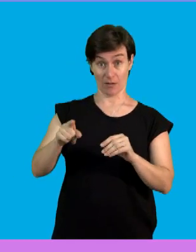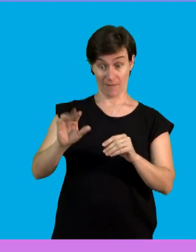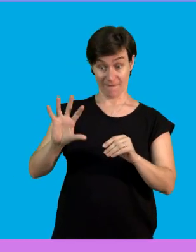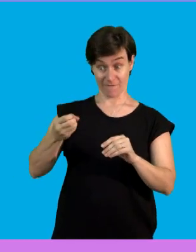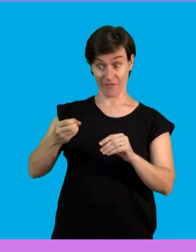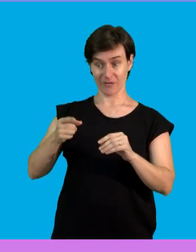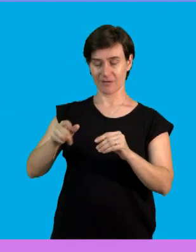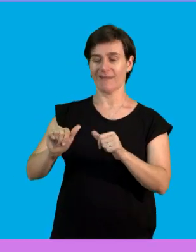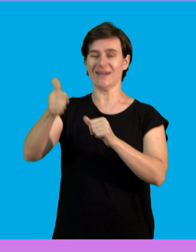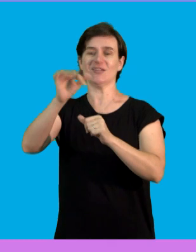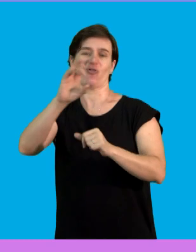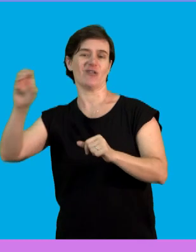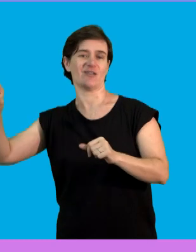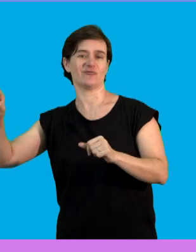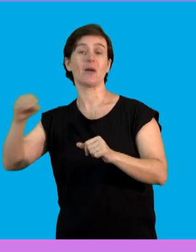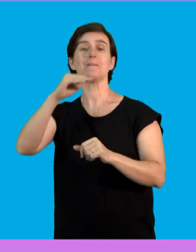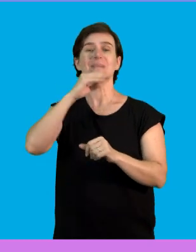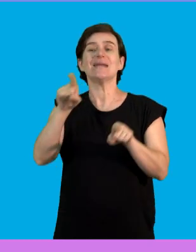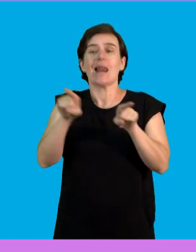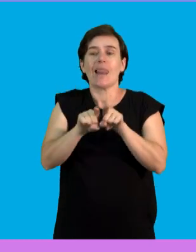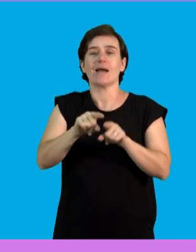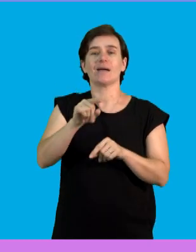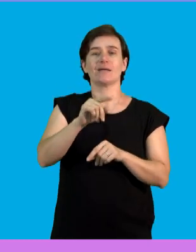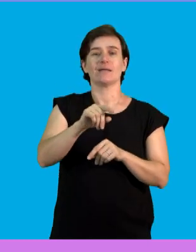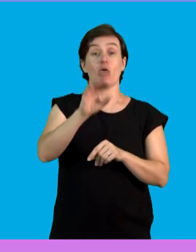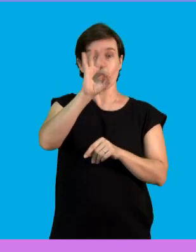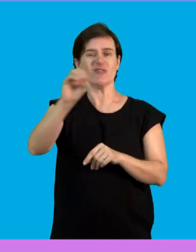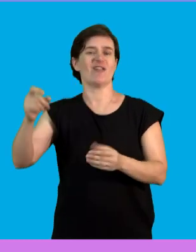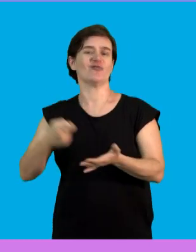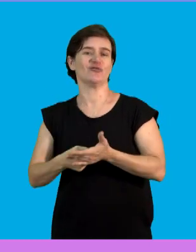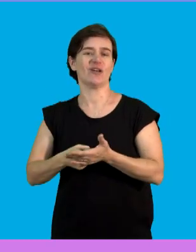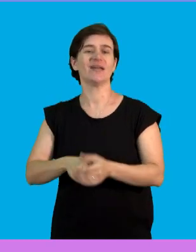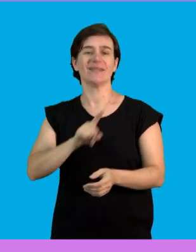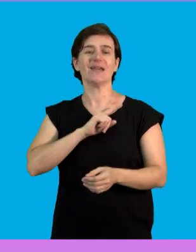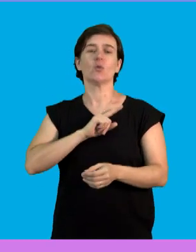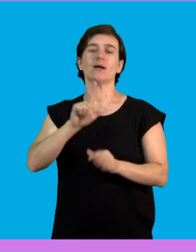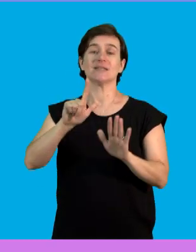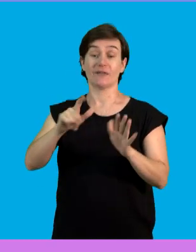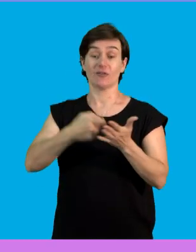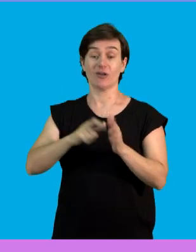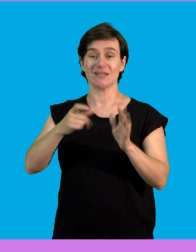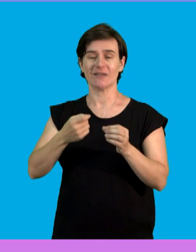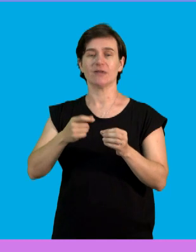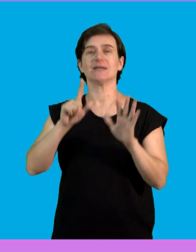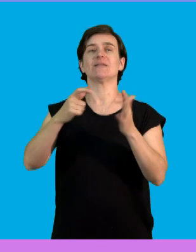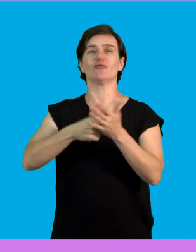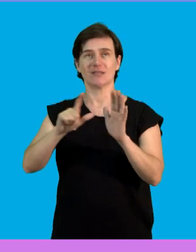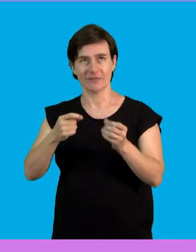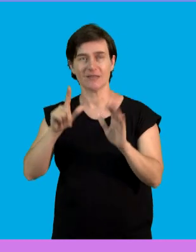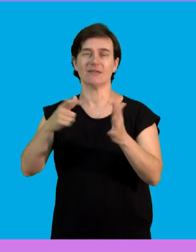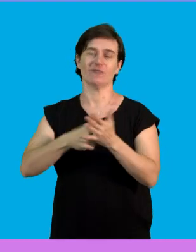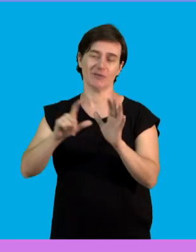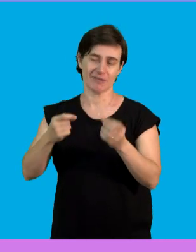you round to 100 and then calculate how many hundreds. The ATM from other banks is